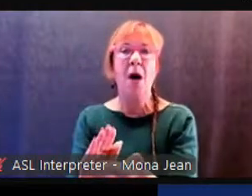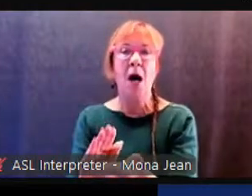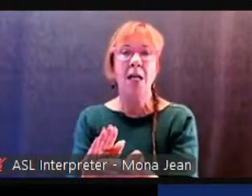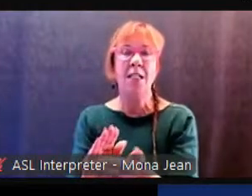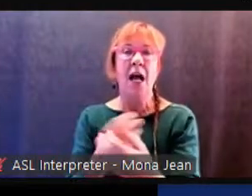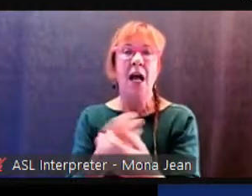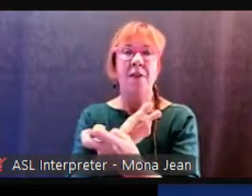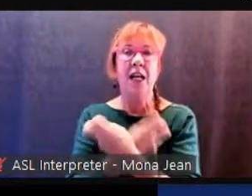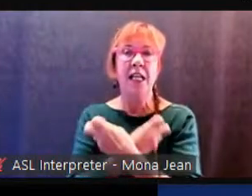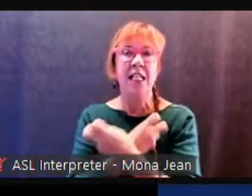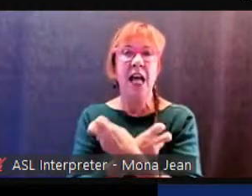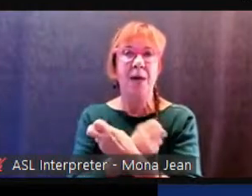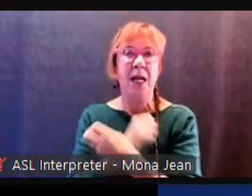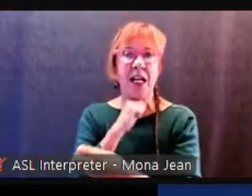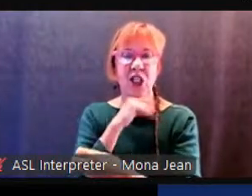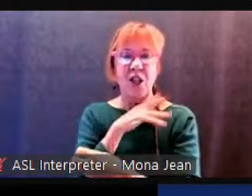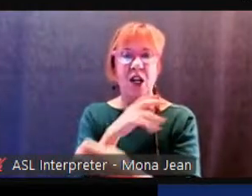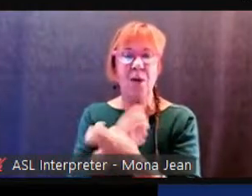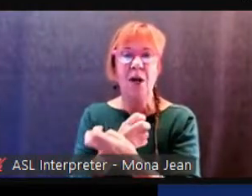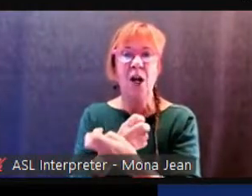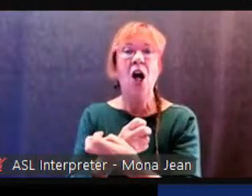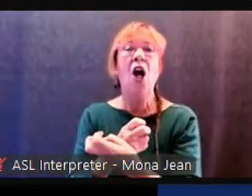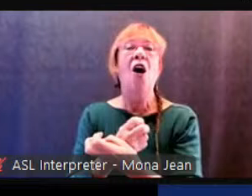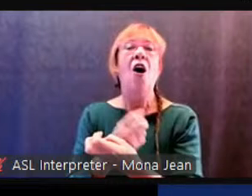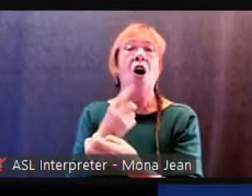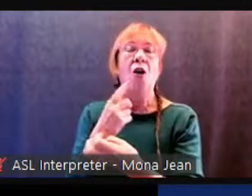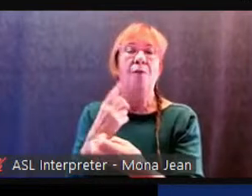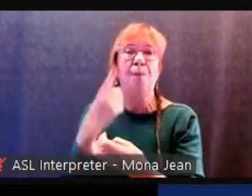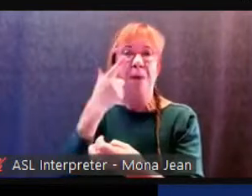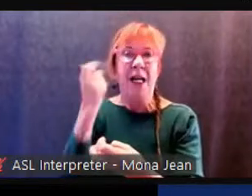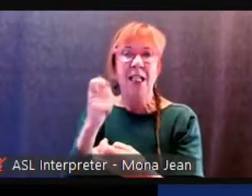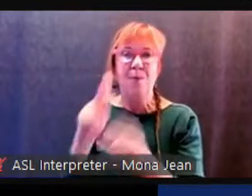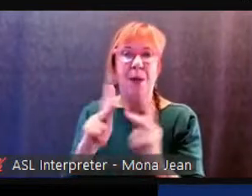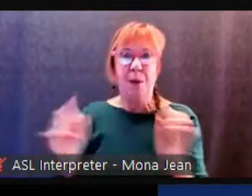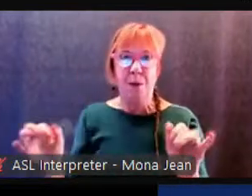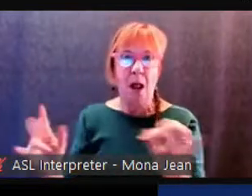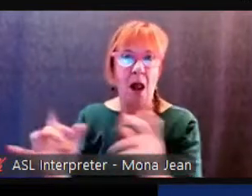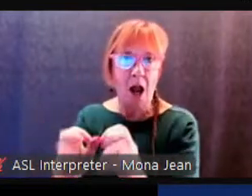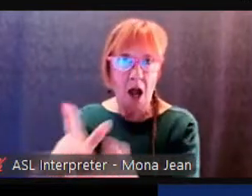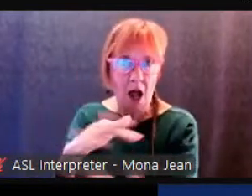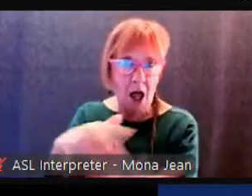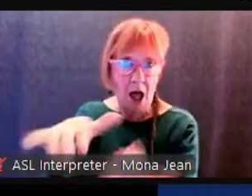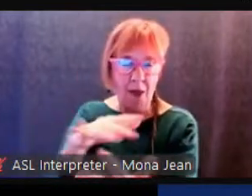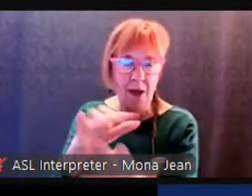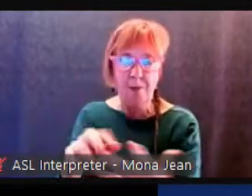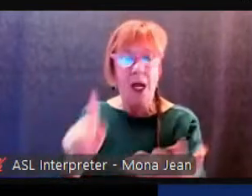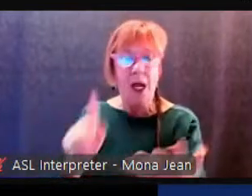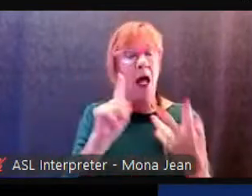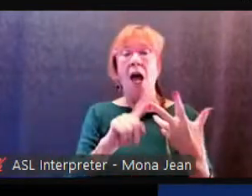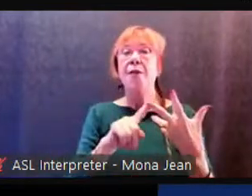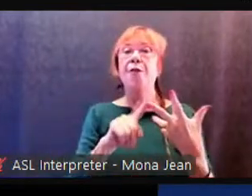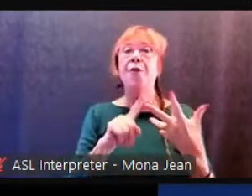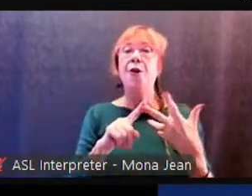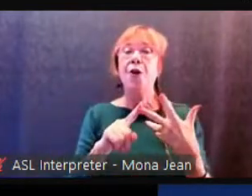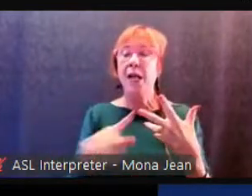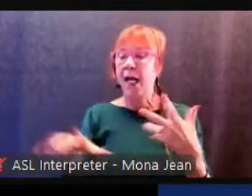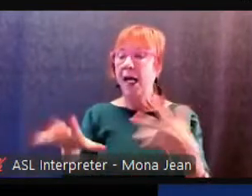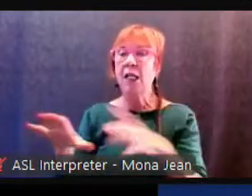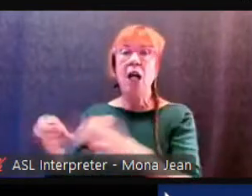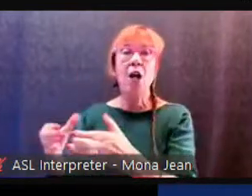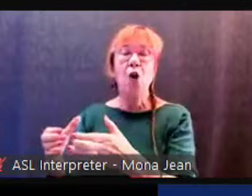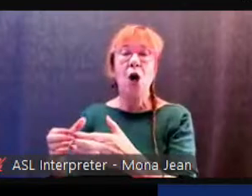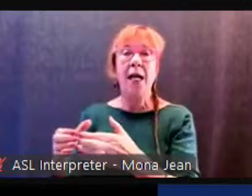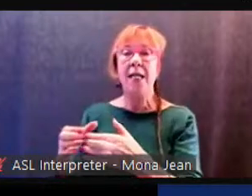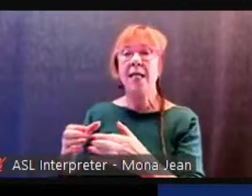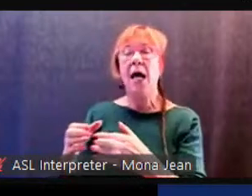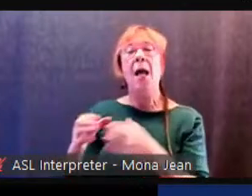contamination as people congregate in those areas. And then the third area that we look at is areas where there are